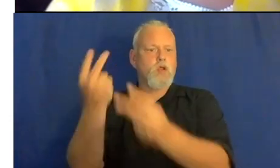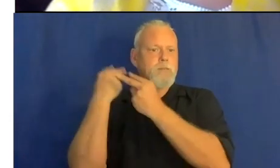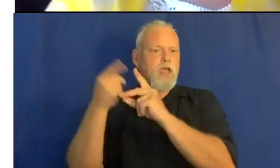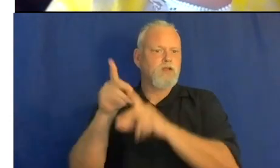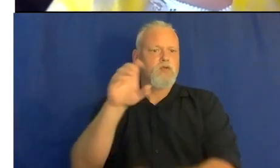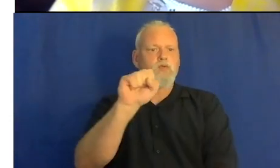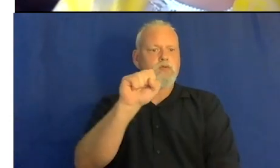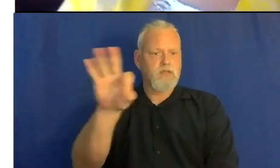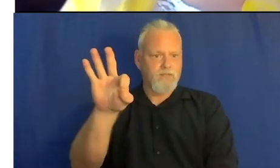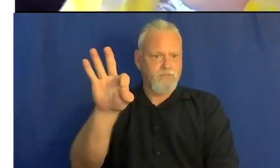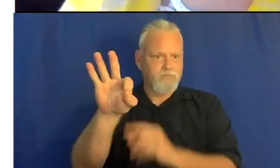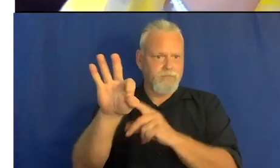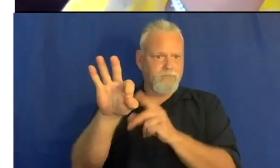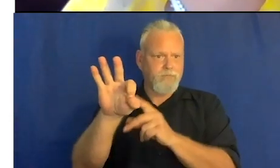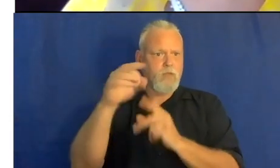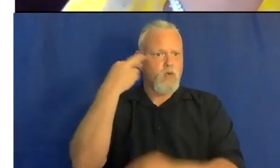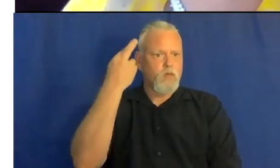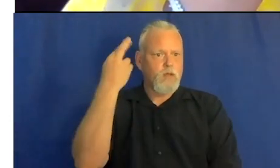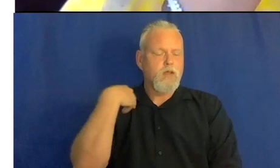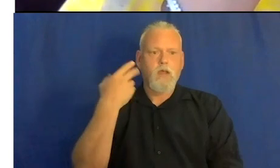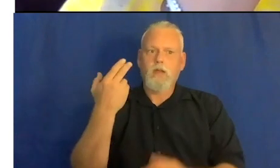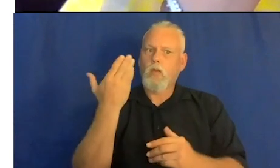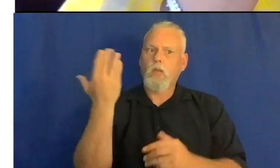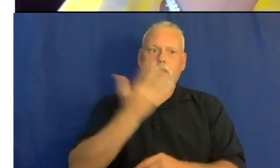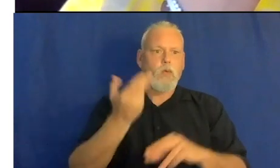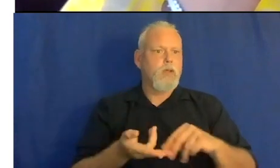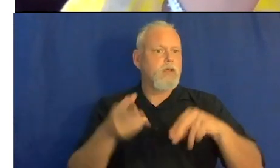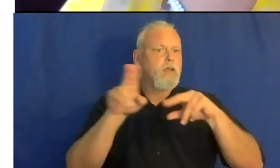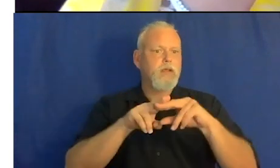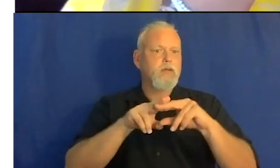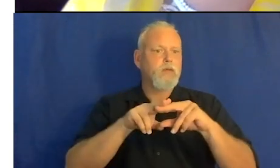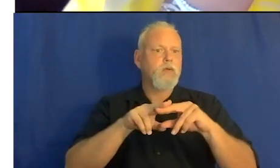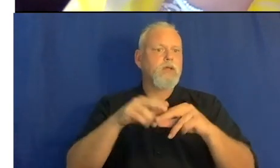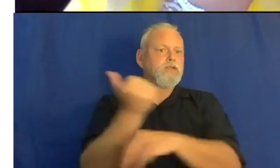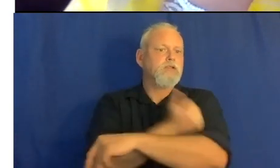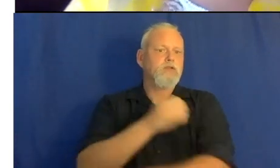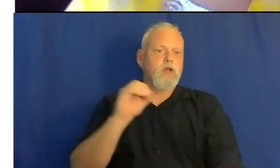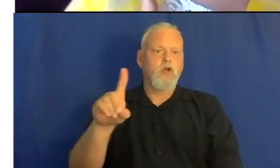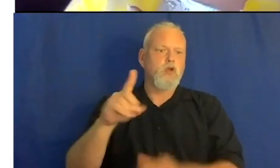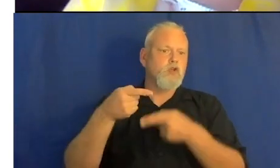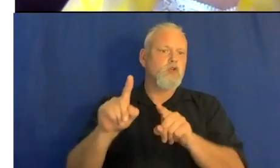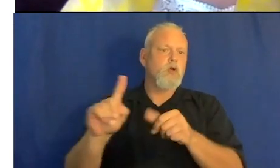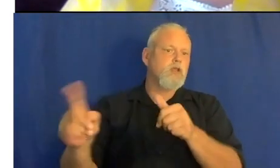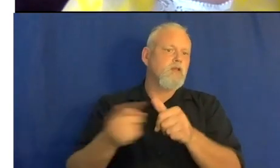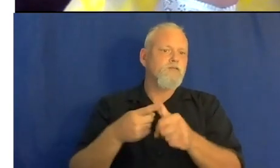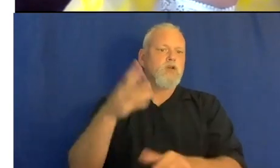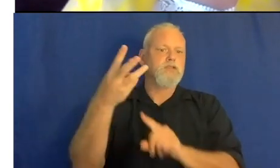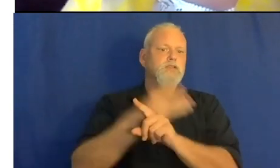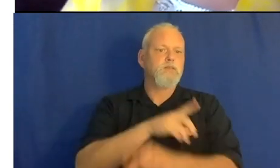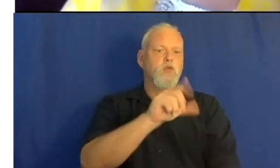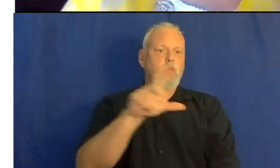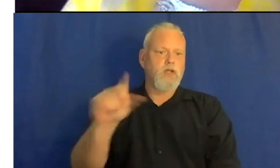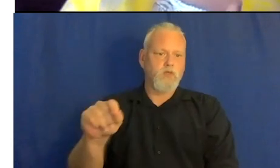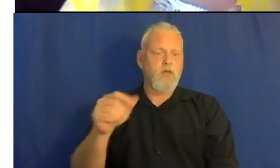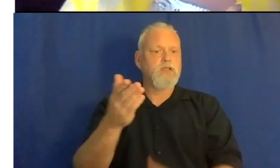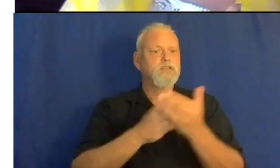Francisco, after realizing the astronomical increase in drug overdoses during the first 6 months of 2020, there were some city